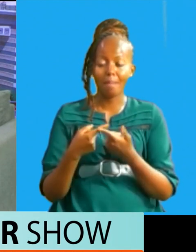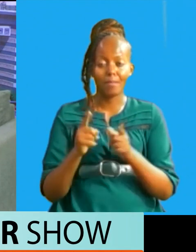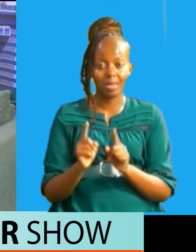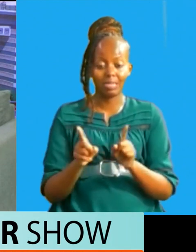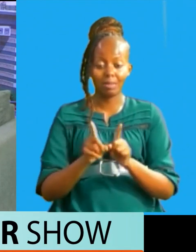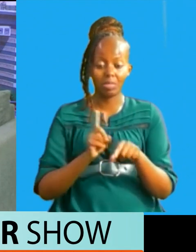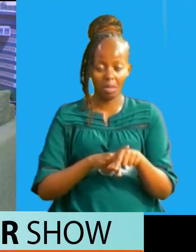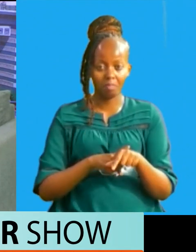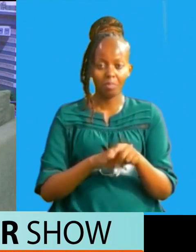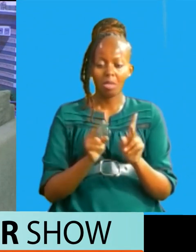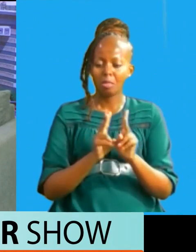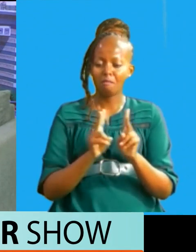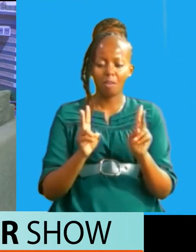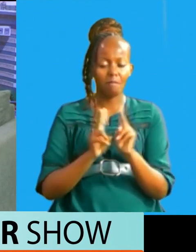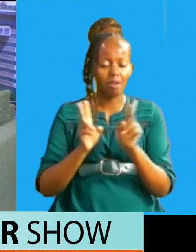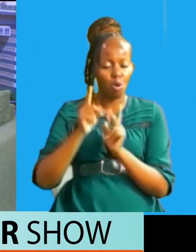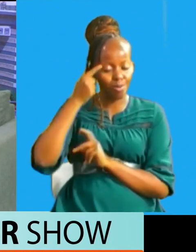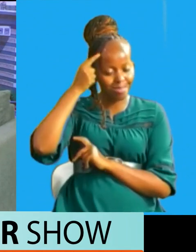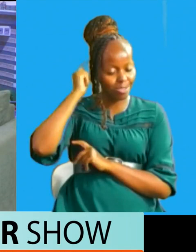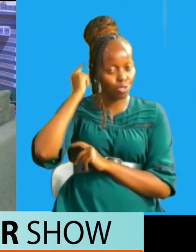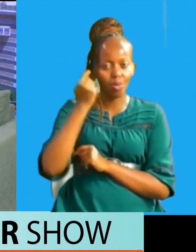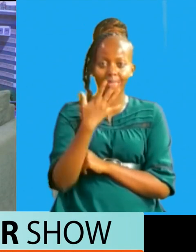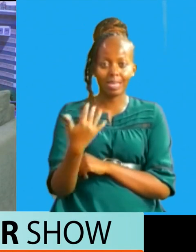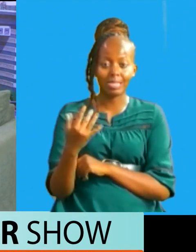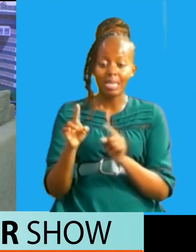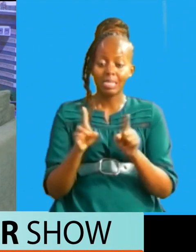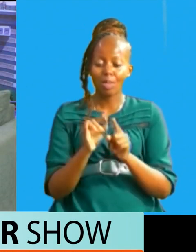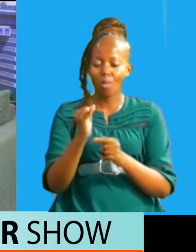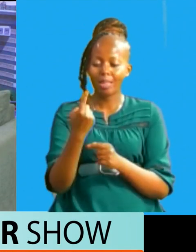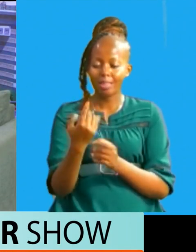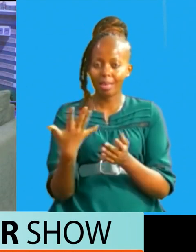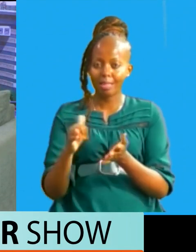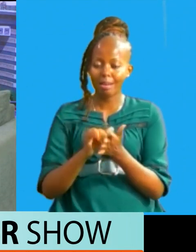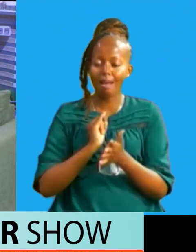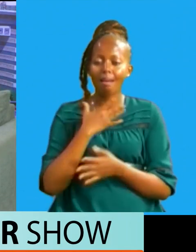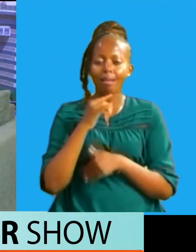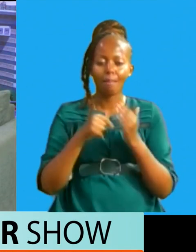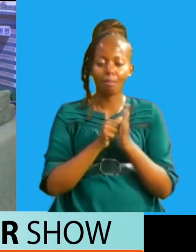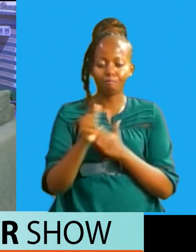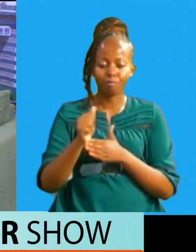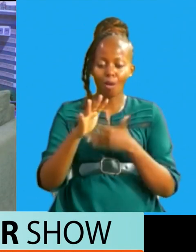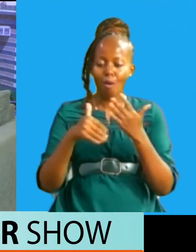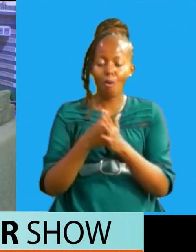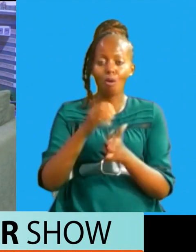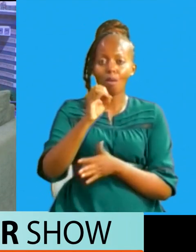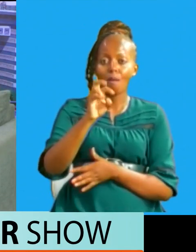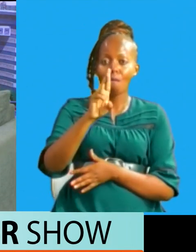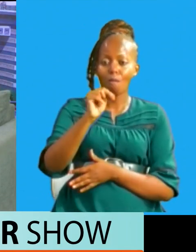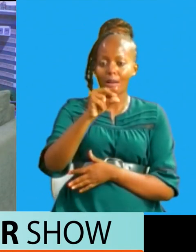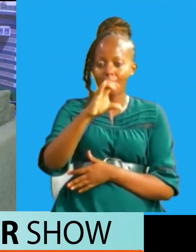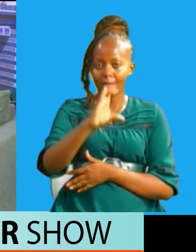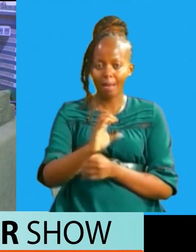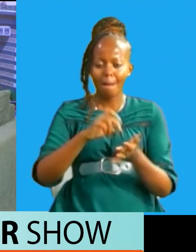they're actually very authentic products. And the thing I love about those products is that they are organic based. They are not chemical